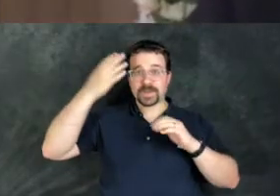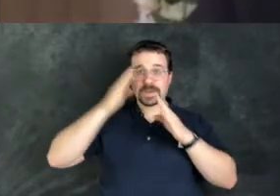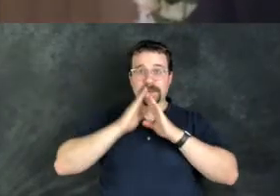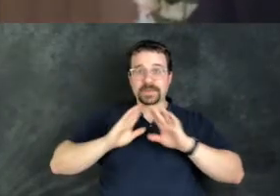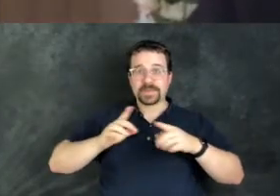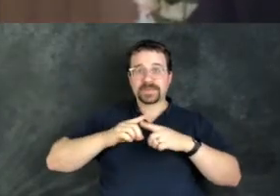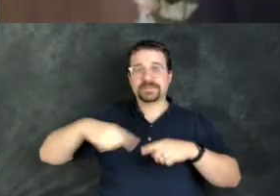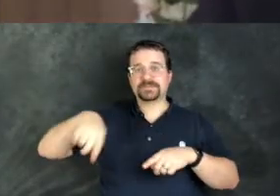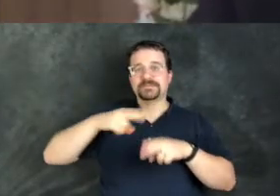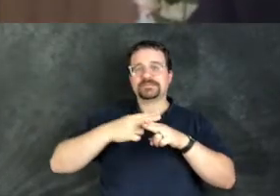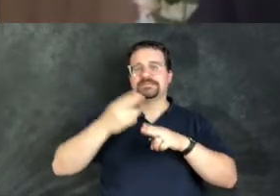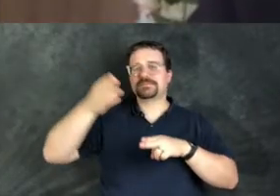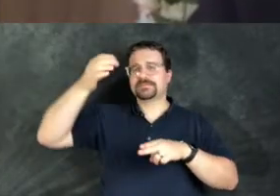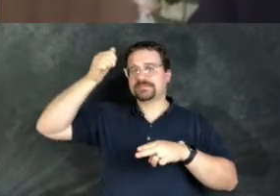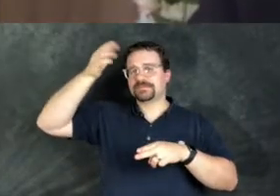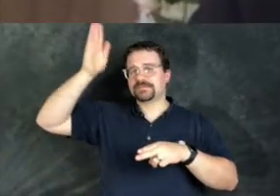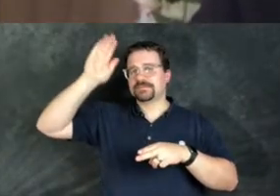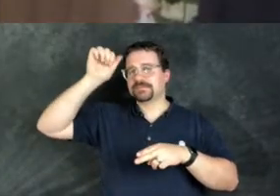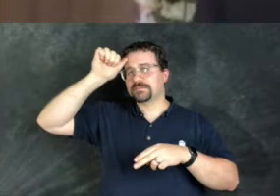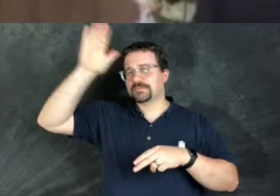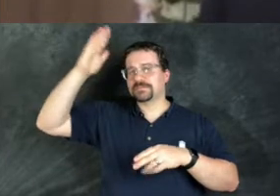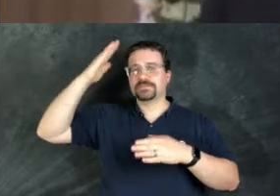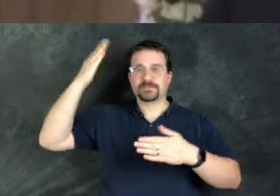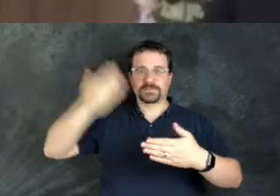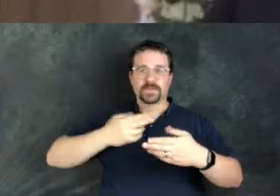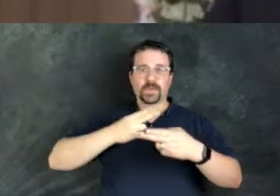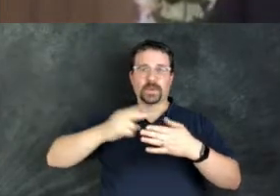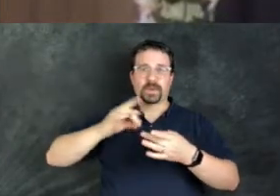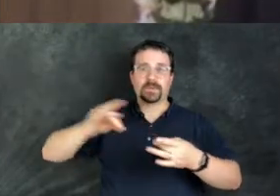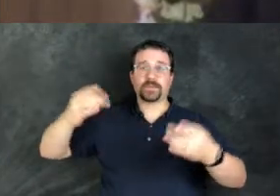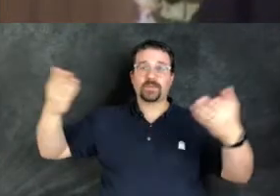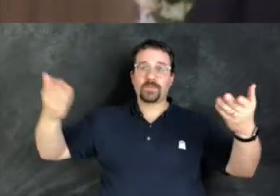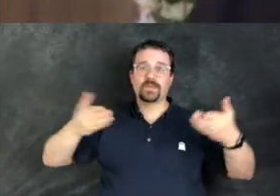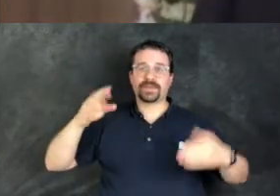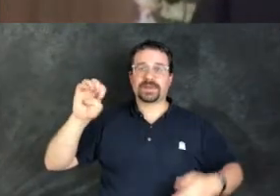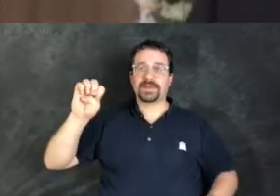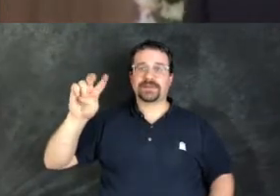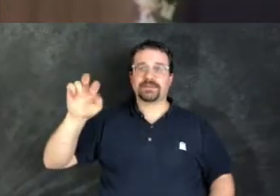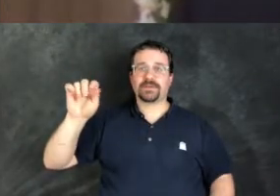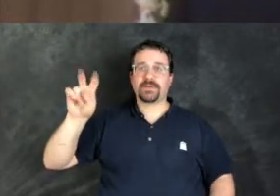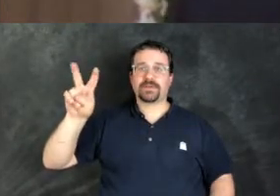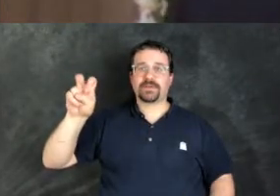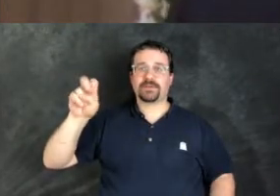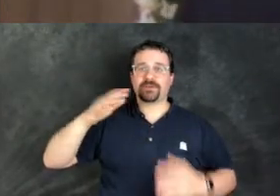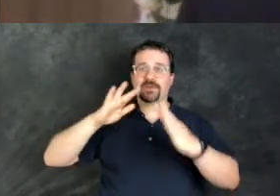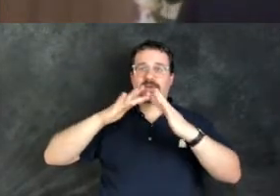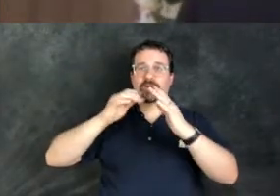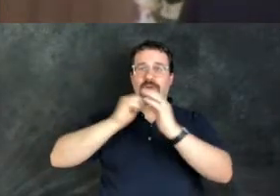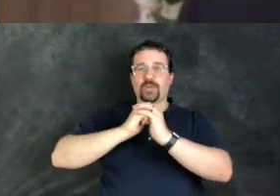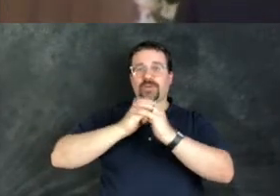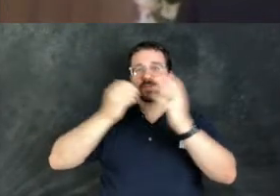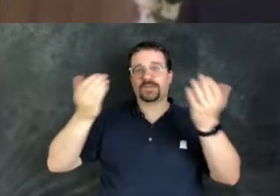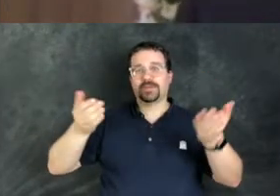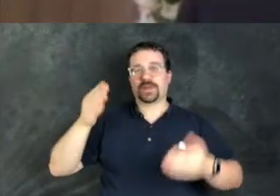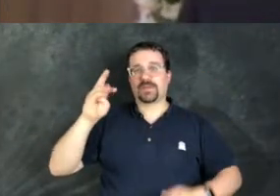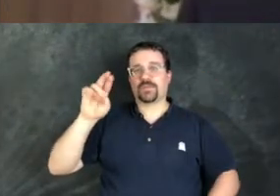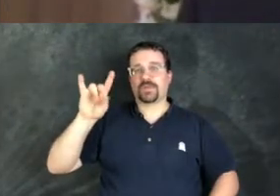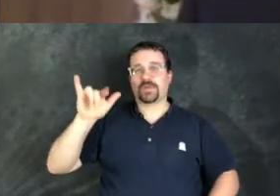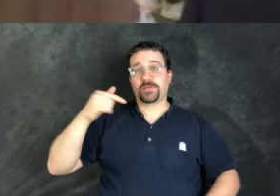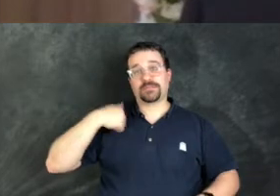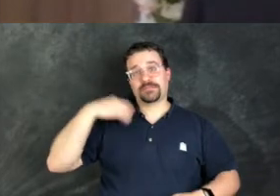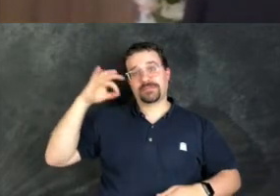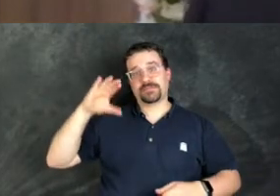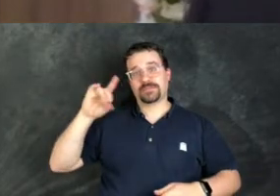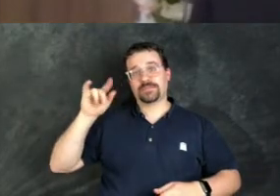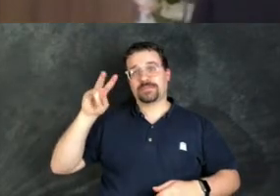Greetings, grace and peace to you in the name of God, the Father, Son, and Holy Spirit, and welcome to Evolve Online Worship here at Bradley. I'm Pastor